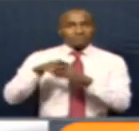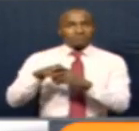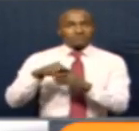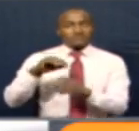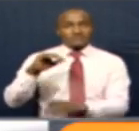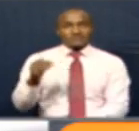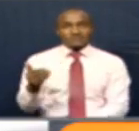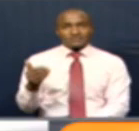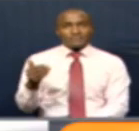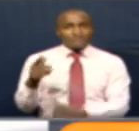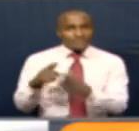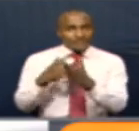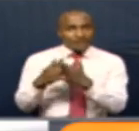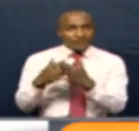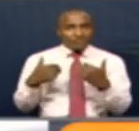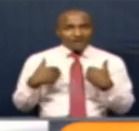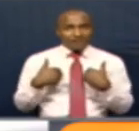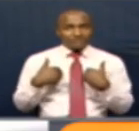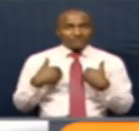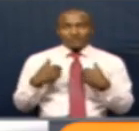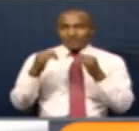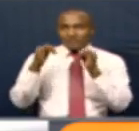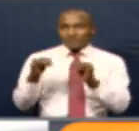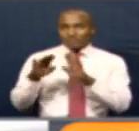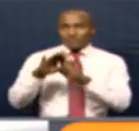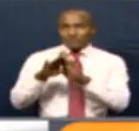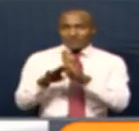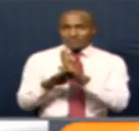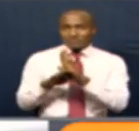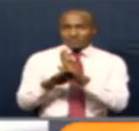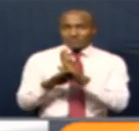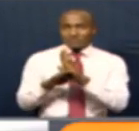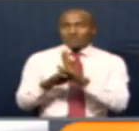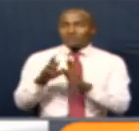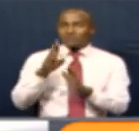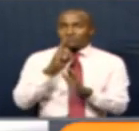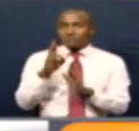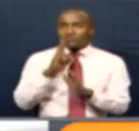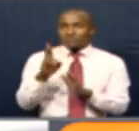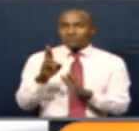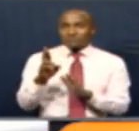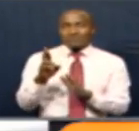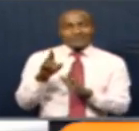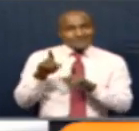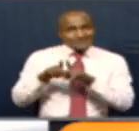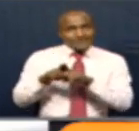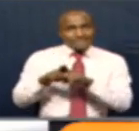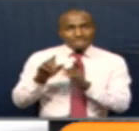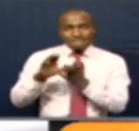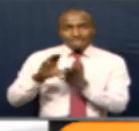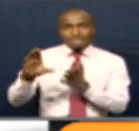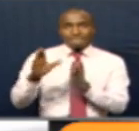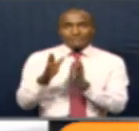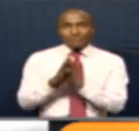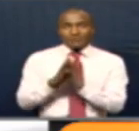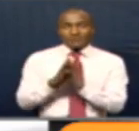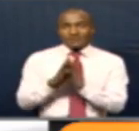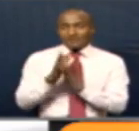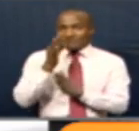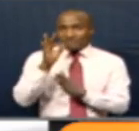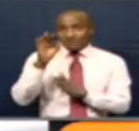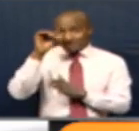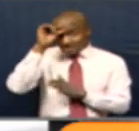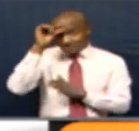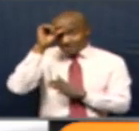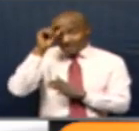You then have new programs. So Ruiru 2, which is being funded jointly with the French government, which